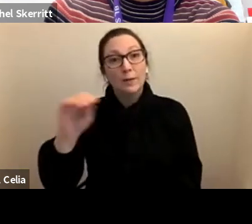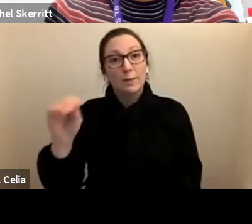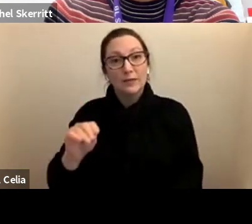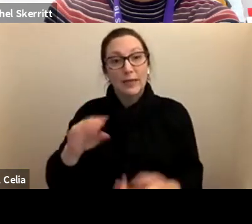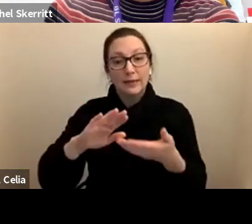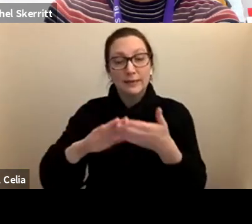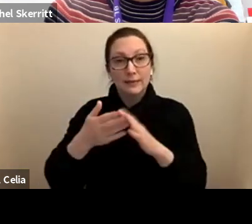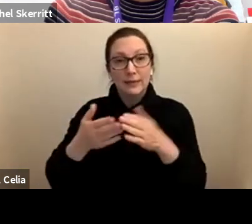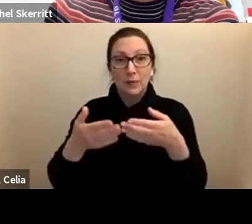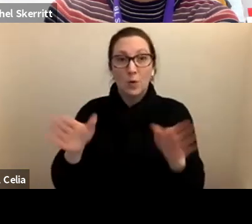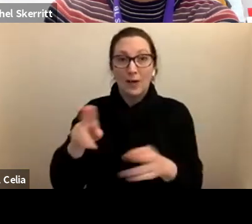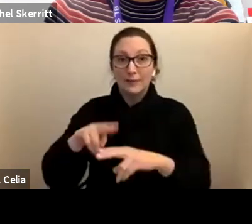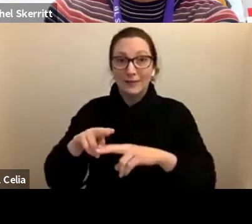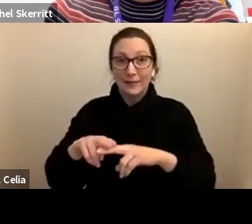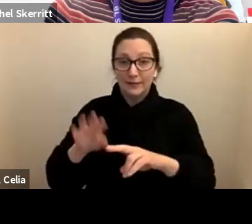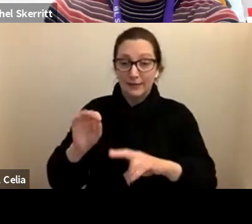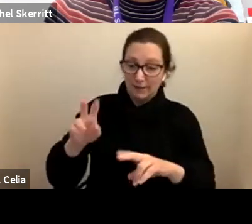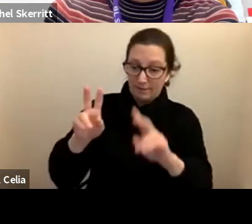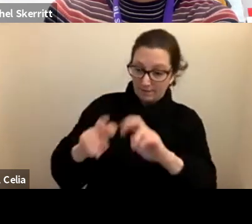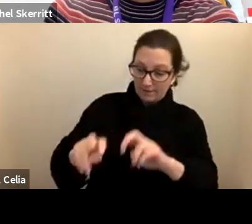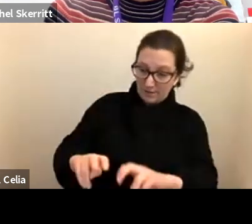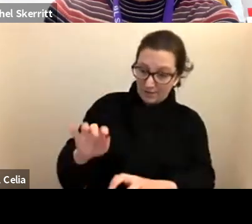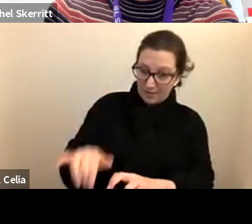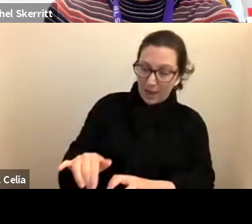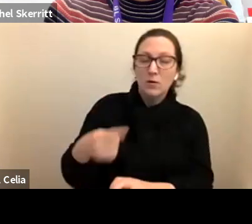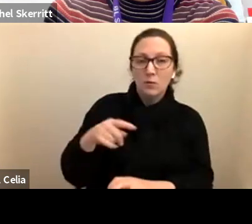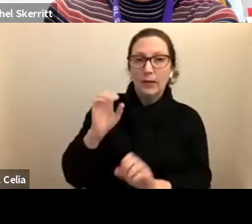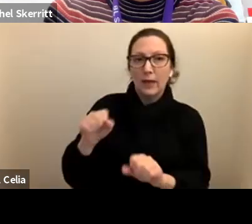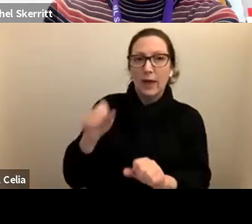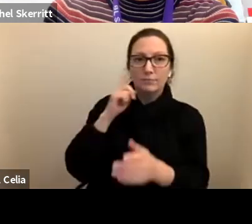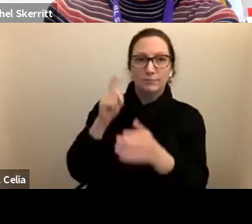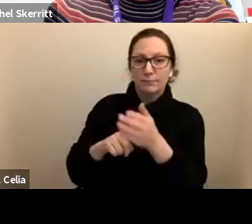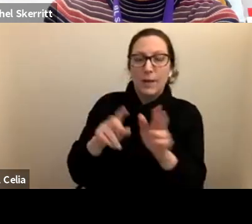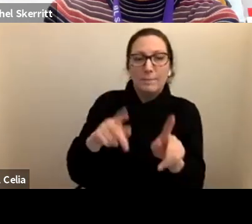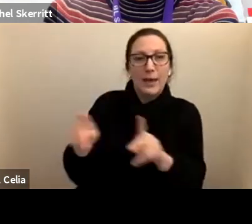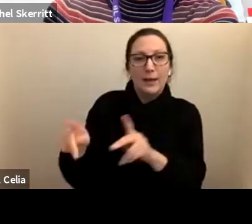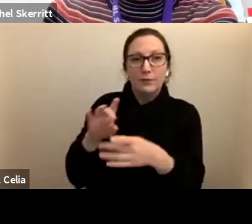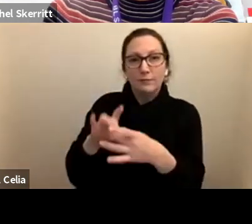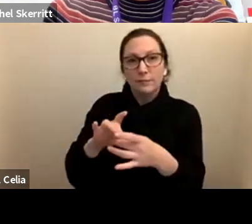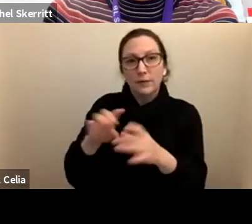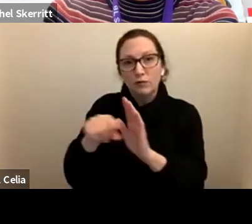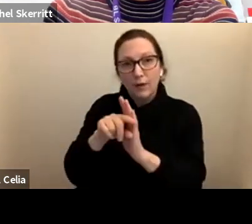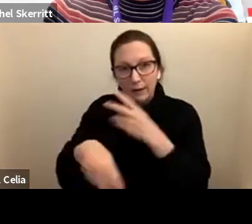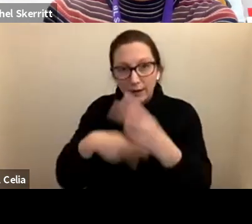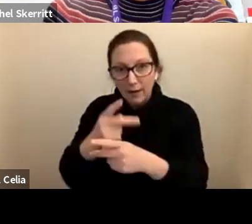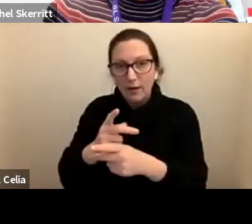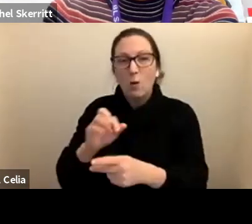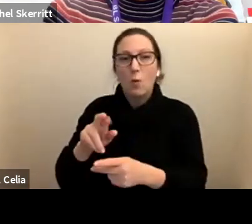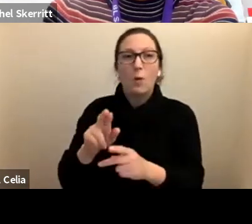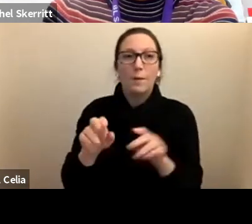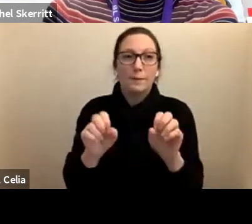be very helpful to see if there are any patterns regarding grade types or potential